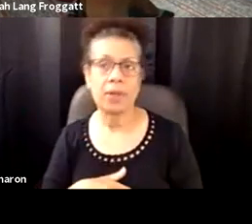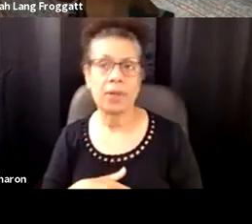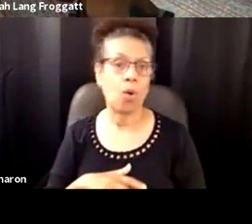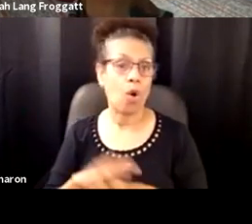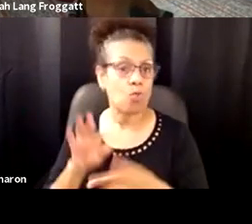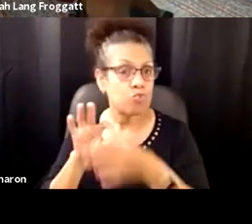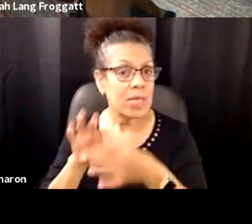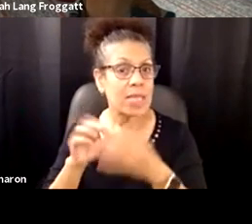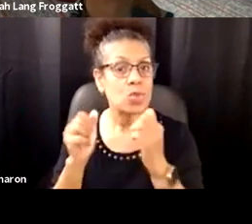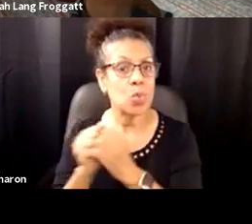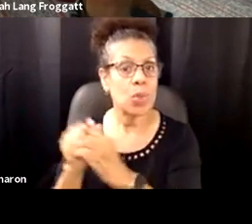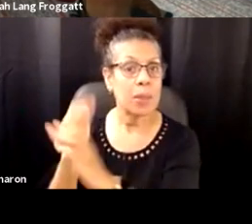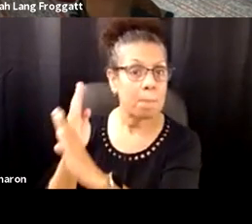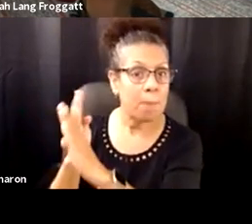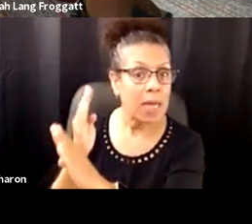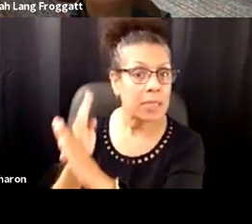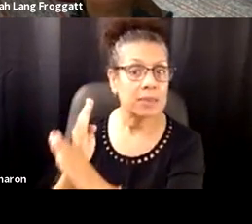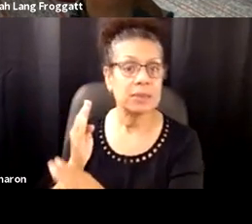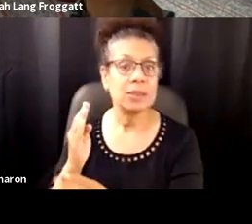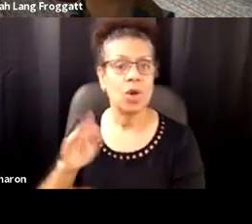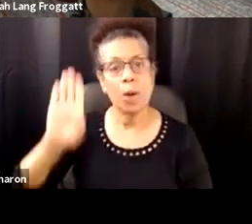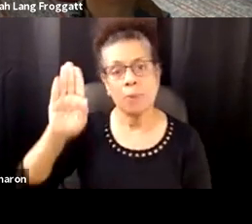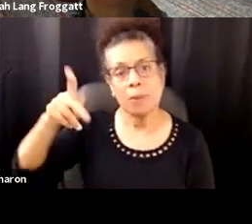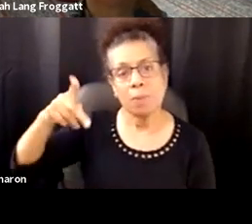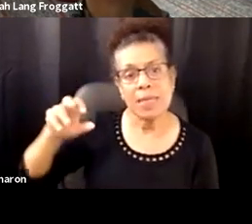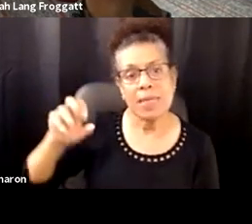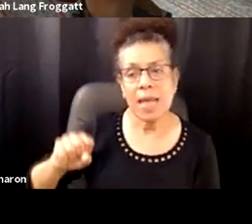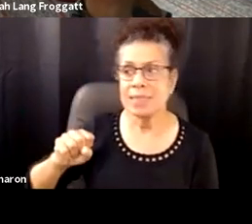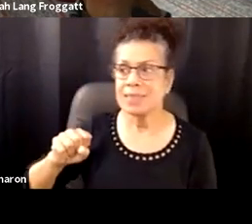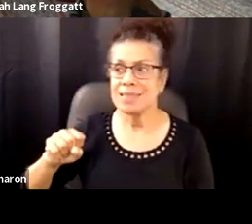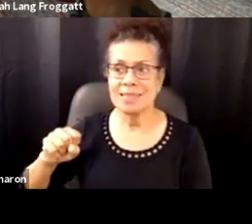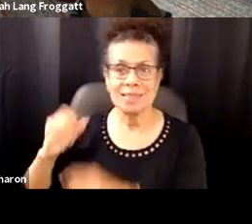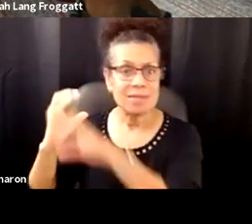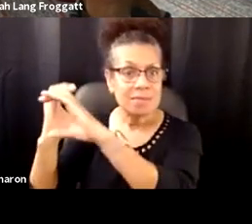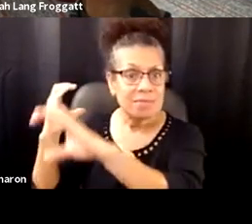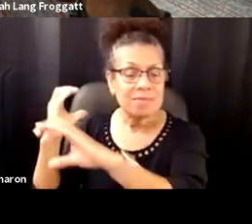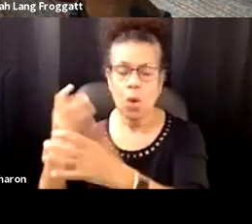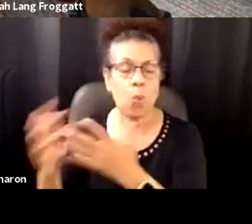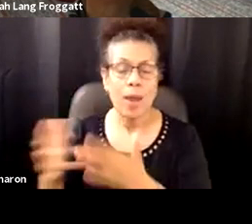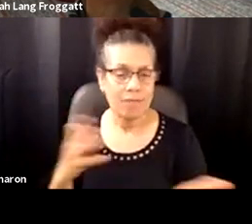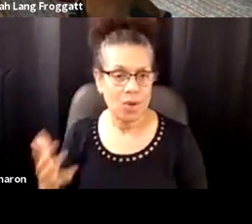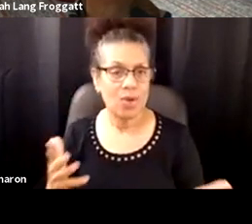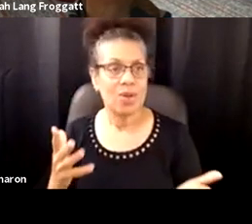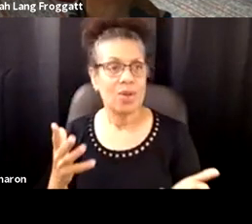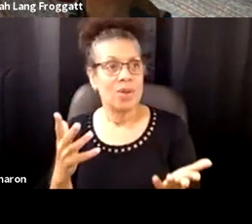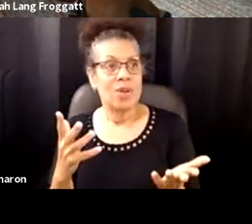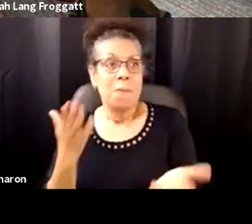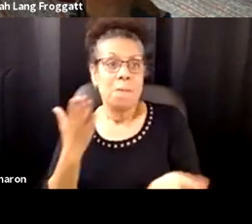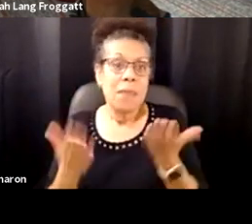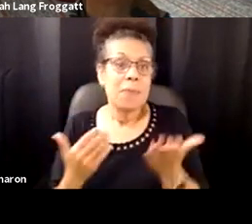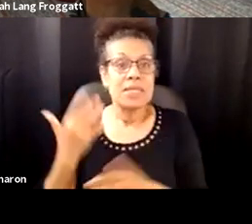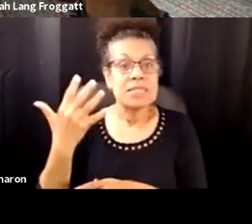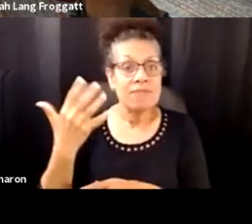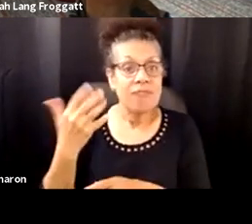with boston public school boston public library branches but is there a way that even though it may be five